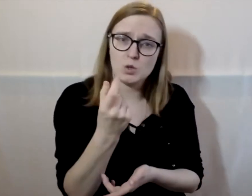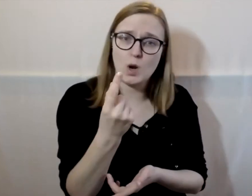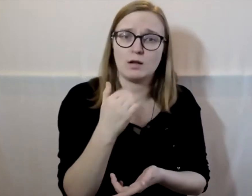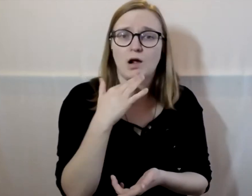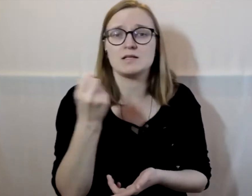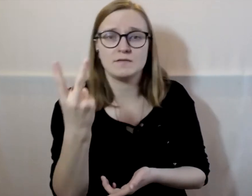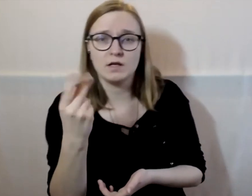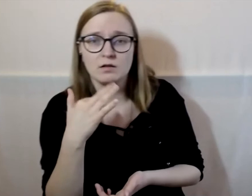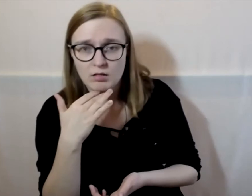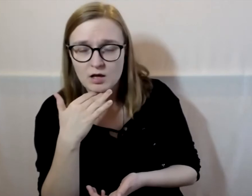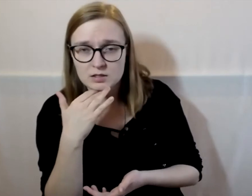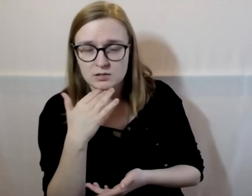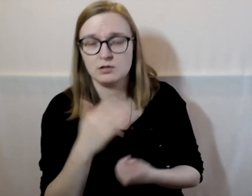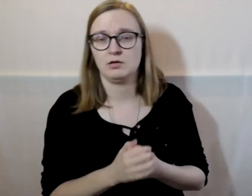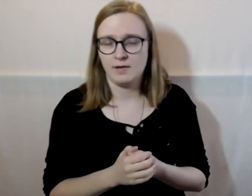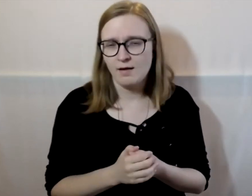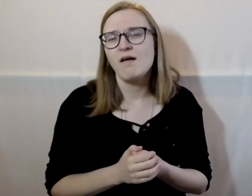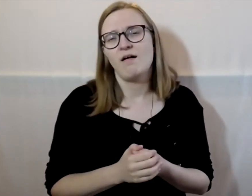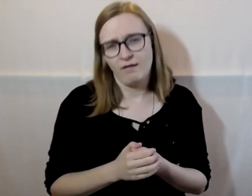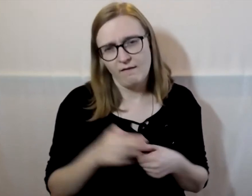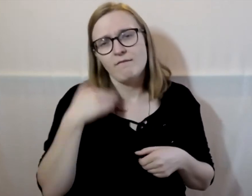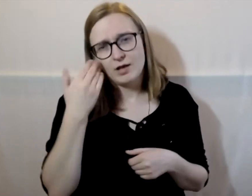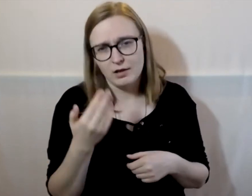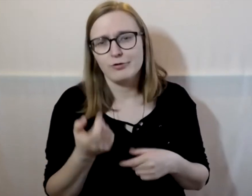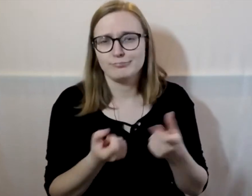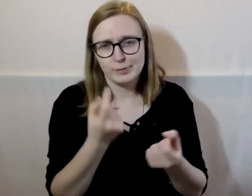problems for them and for schools, and